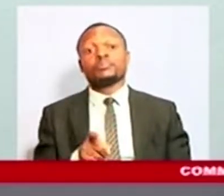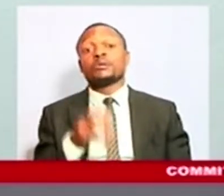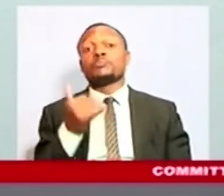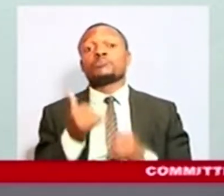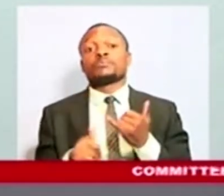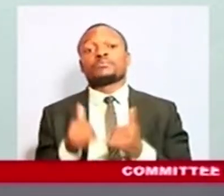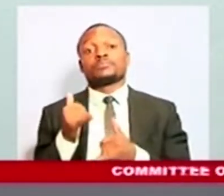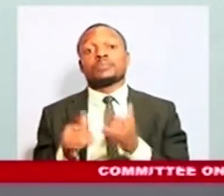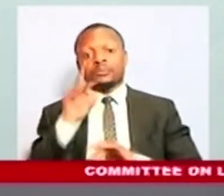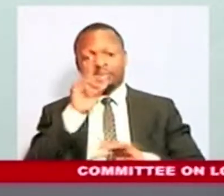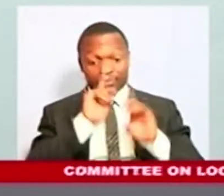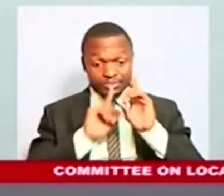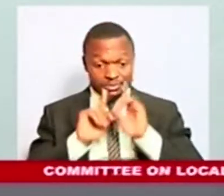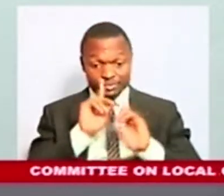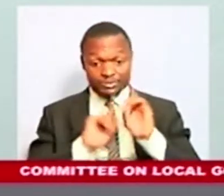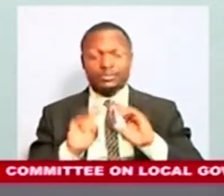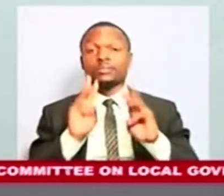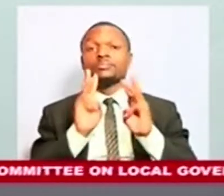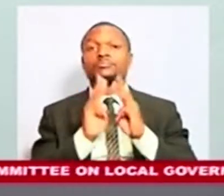end of our discussion.